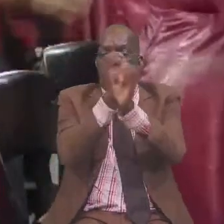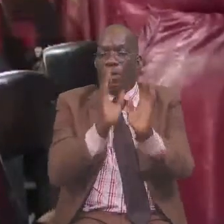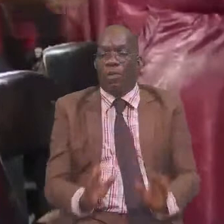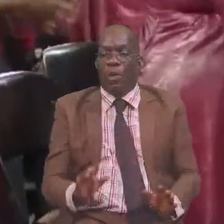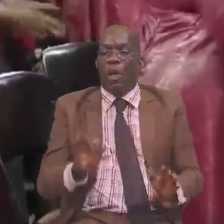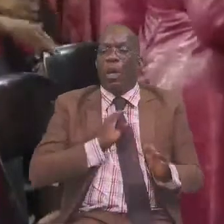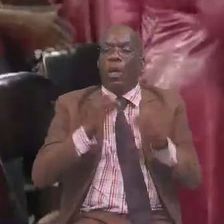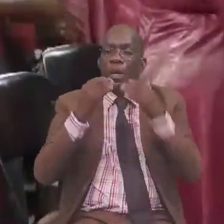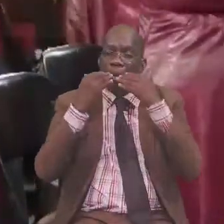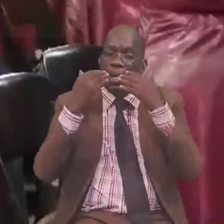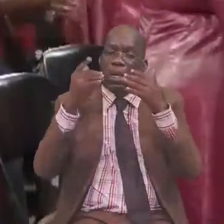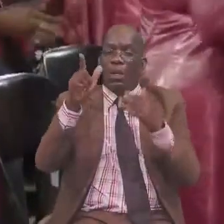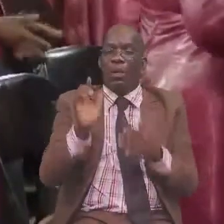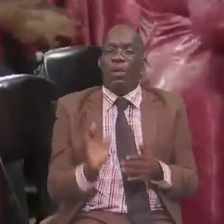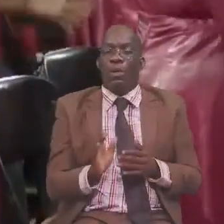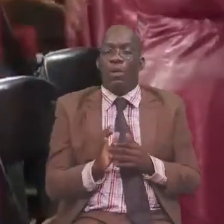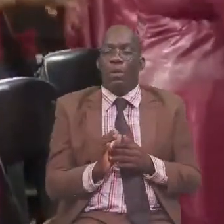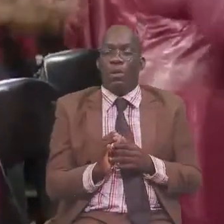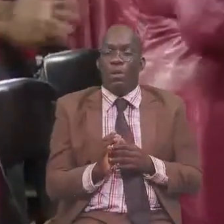God.